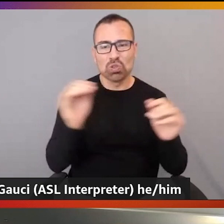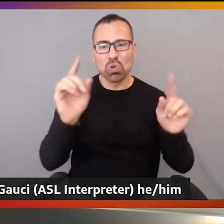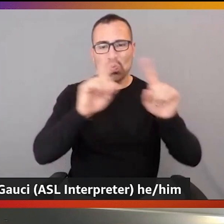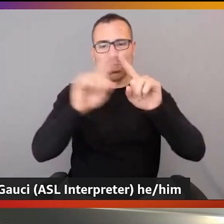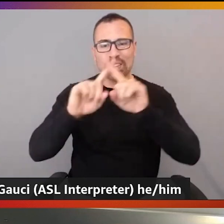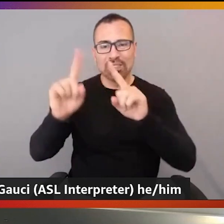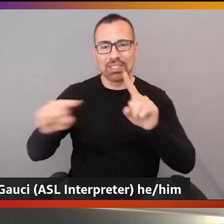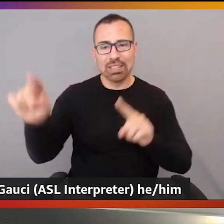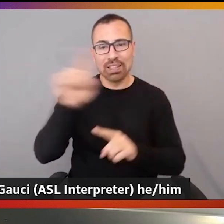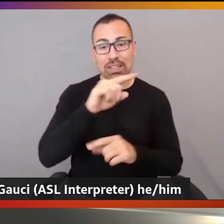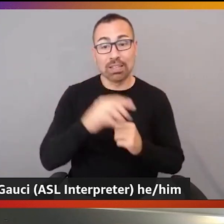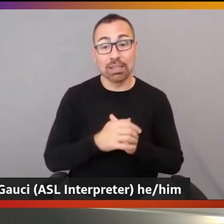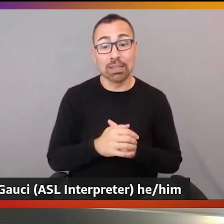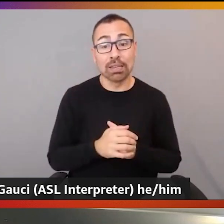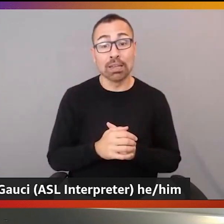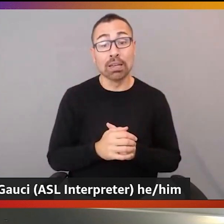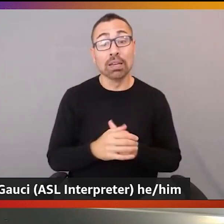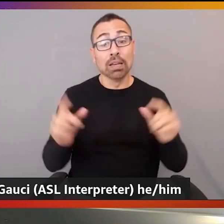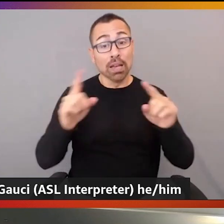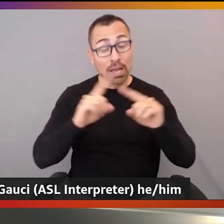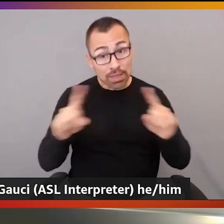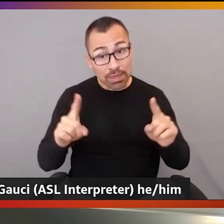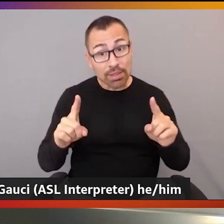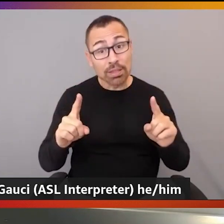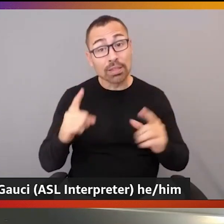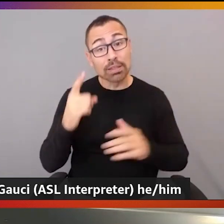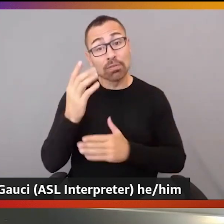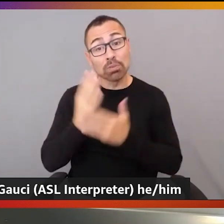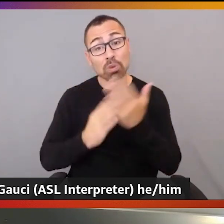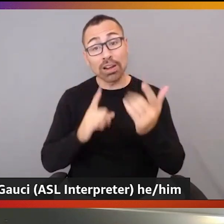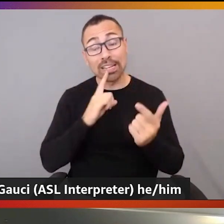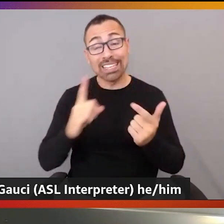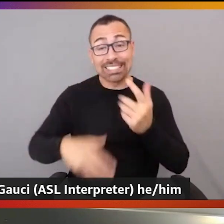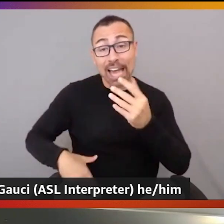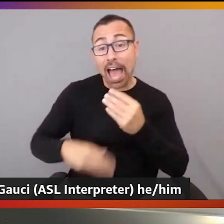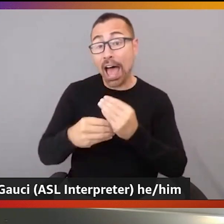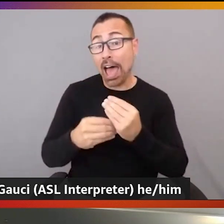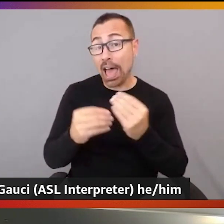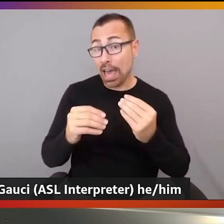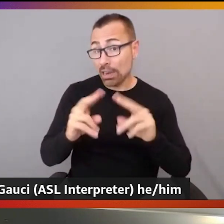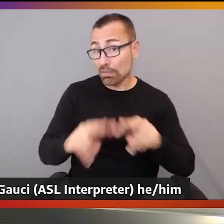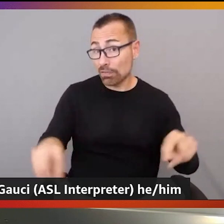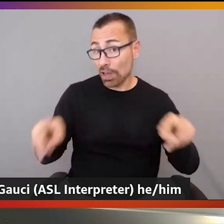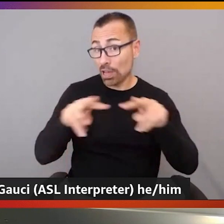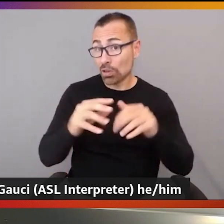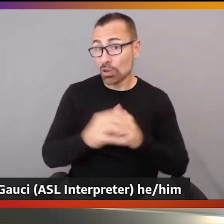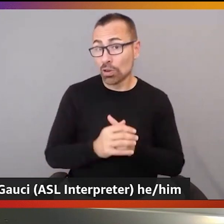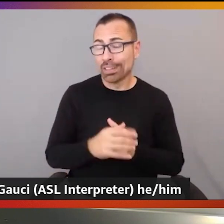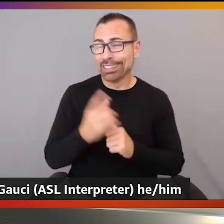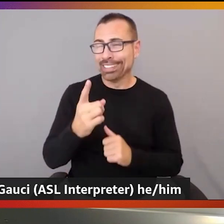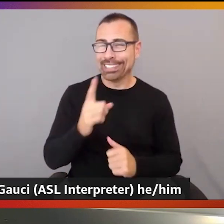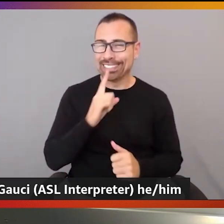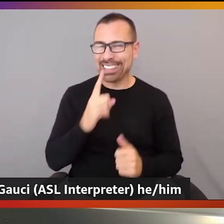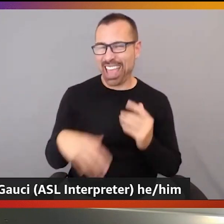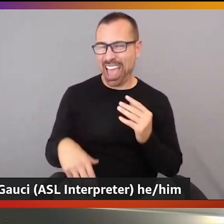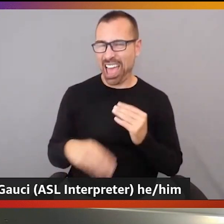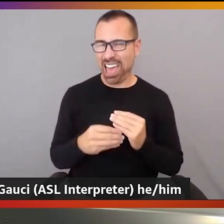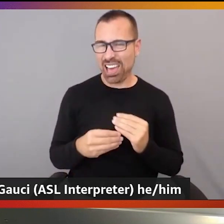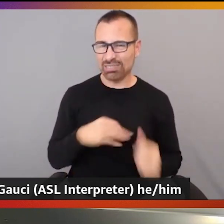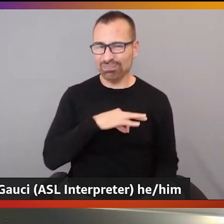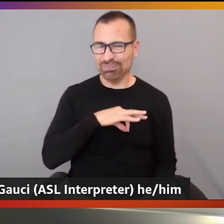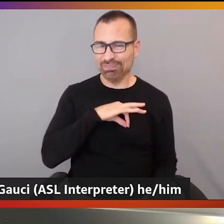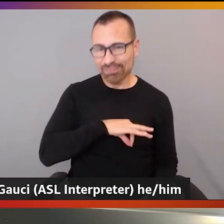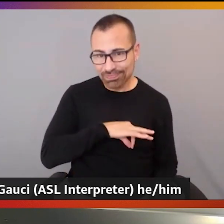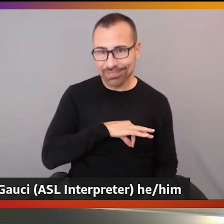all. The differentiation is the added value that you build on top of that database, the secret sauce that's unique to your company